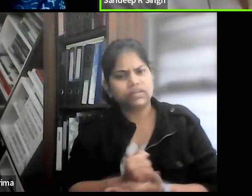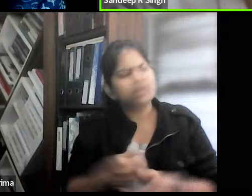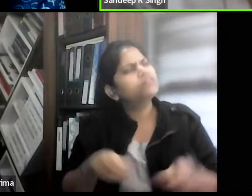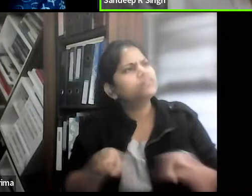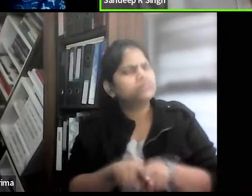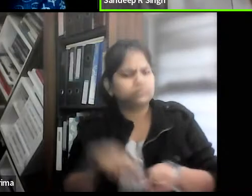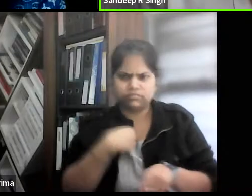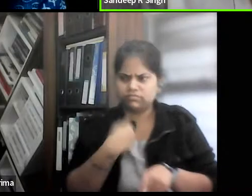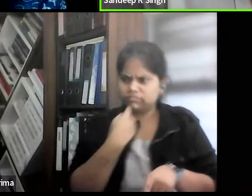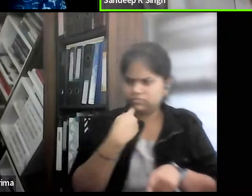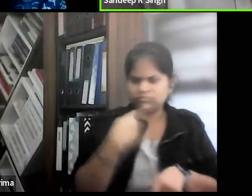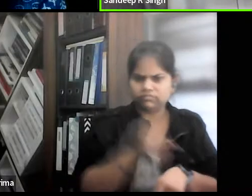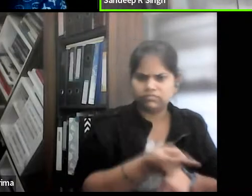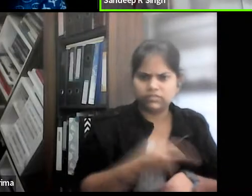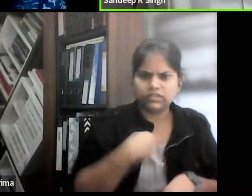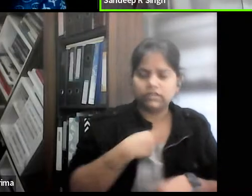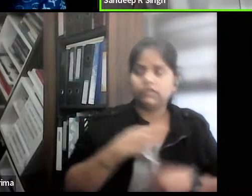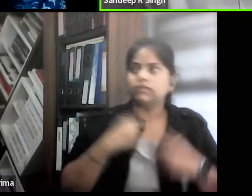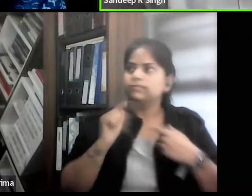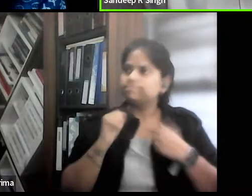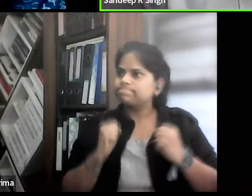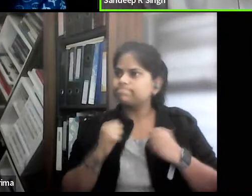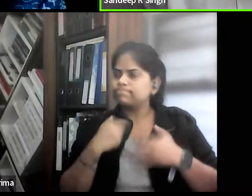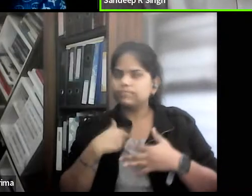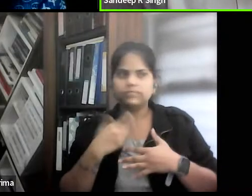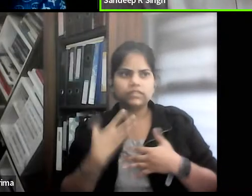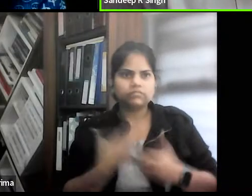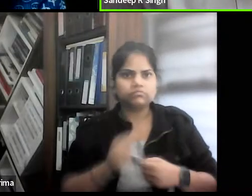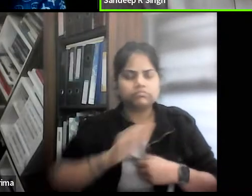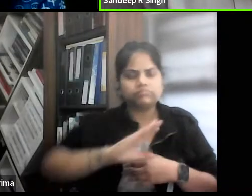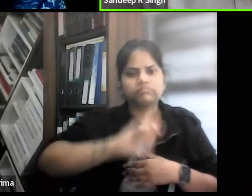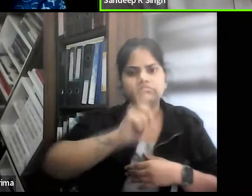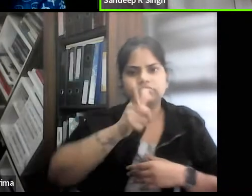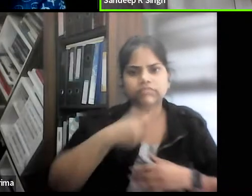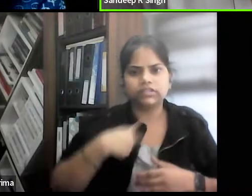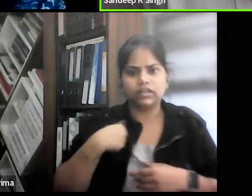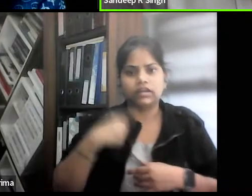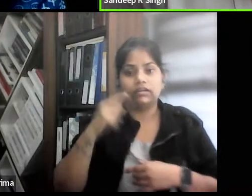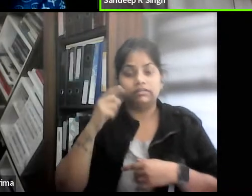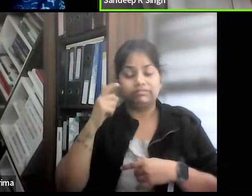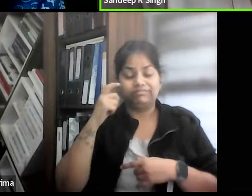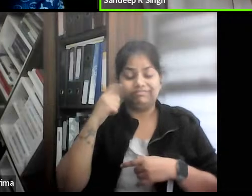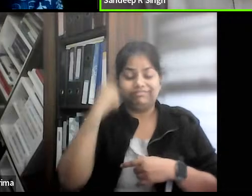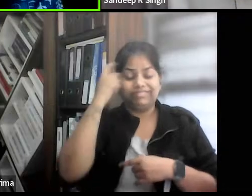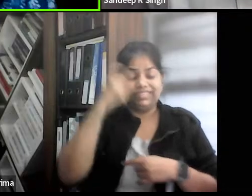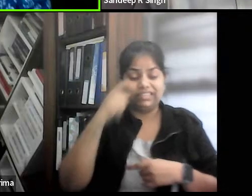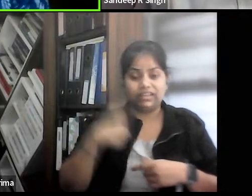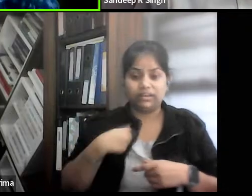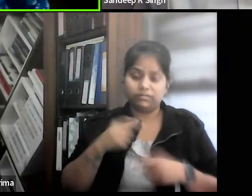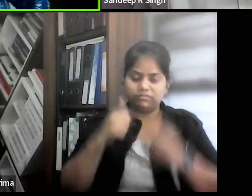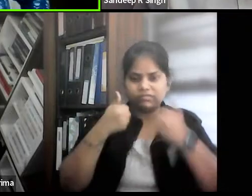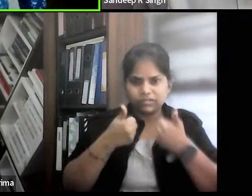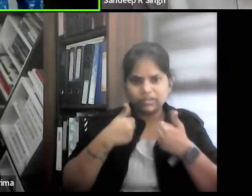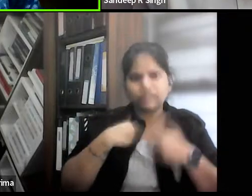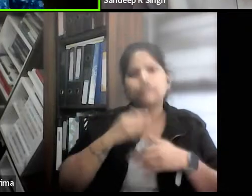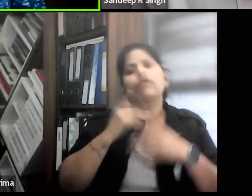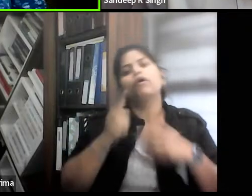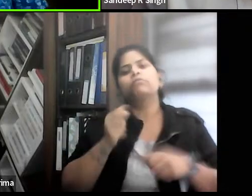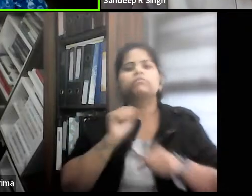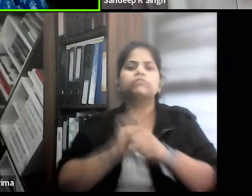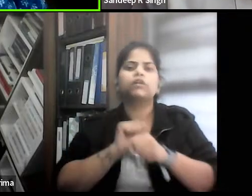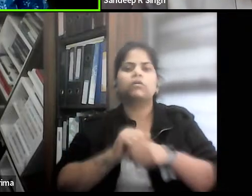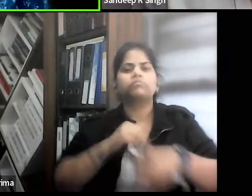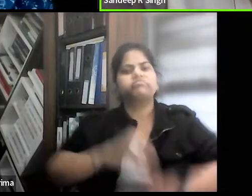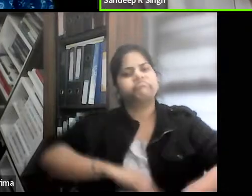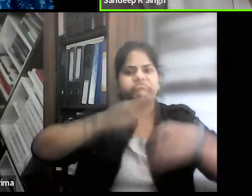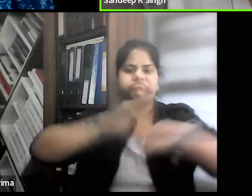be conscious of this, because otherwise we all think all is well and we think we're doing enough. So thank you, Rimjhim.